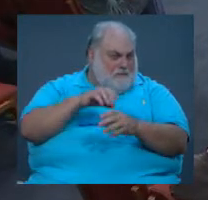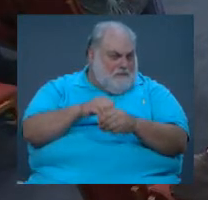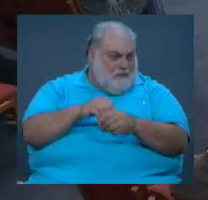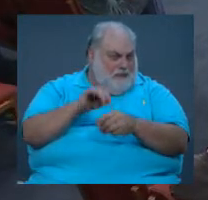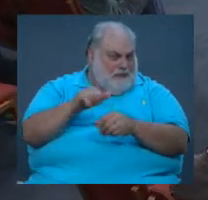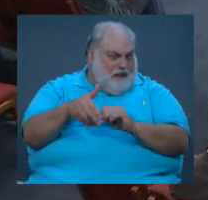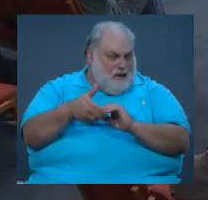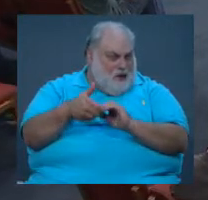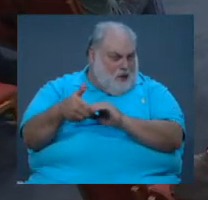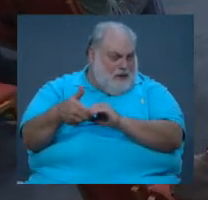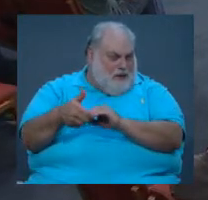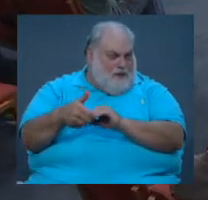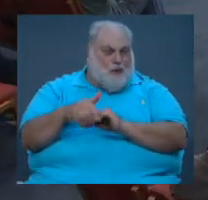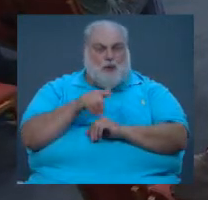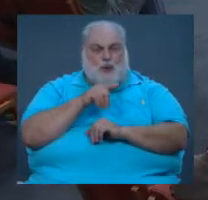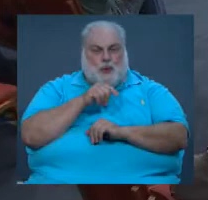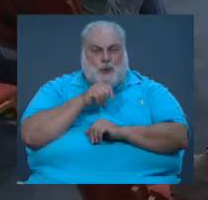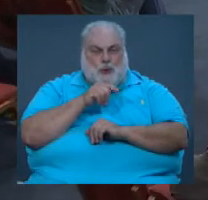towing.